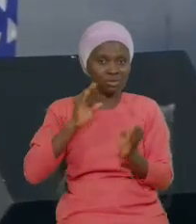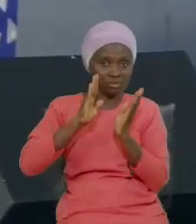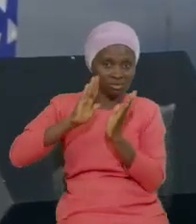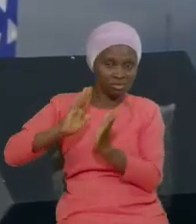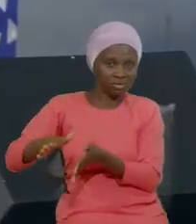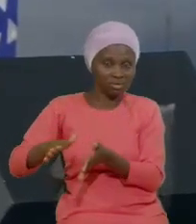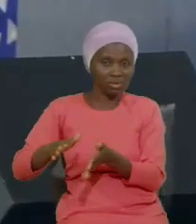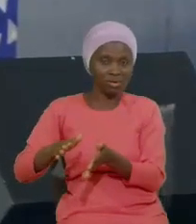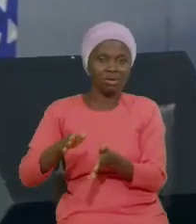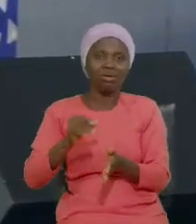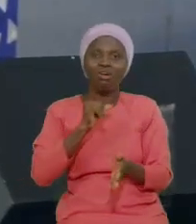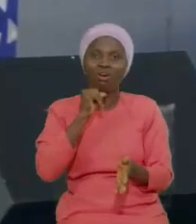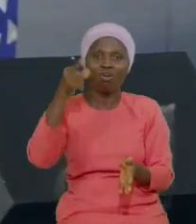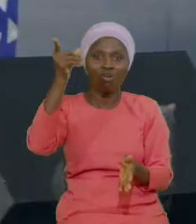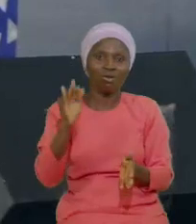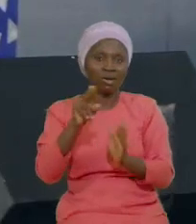lust.